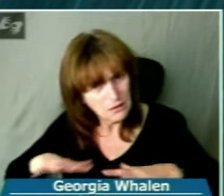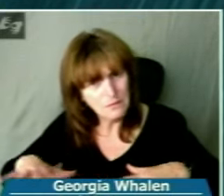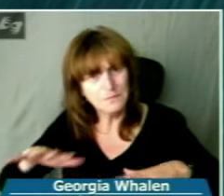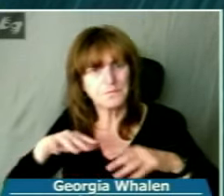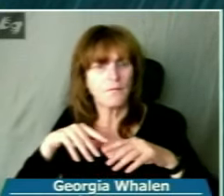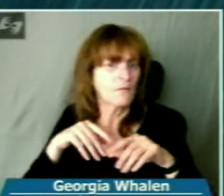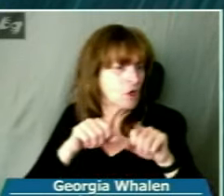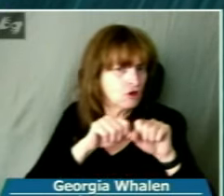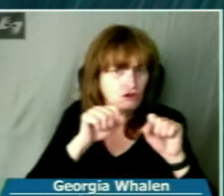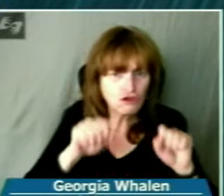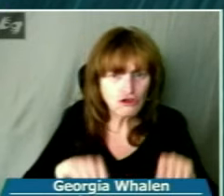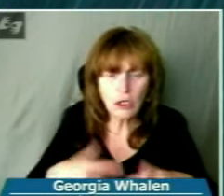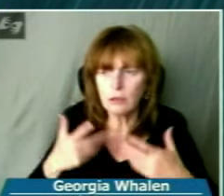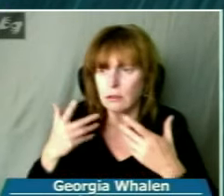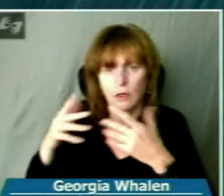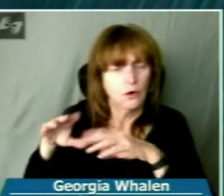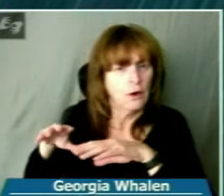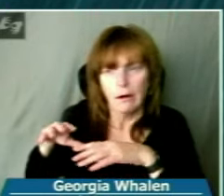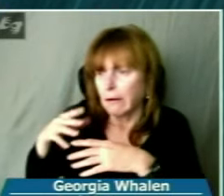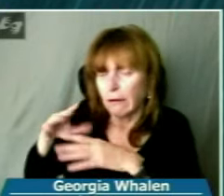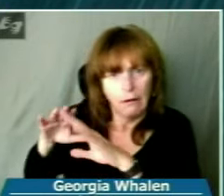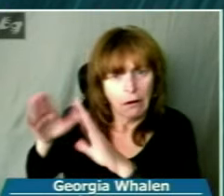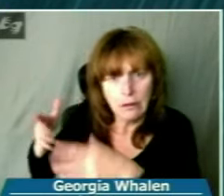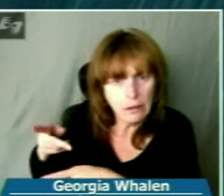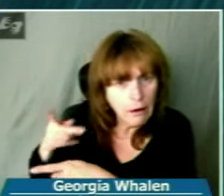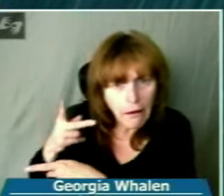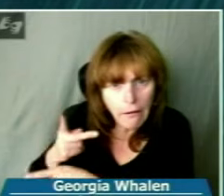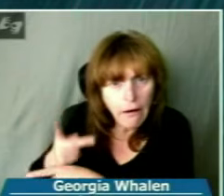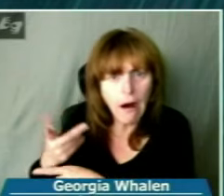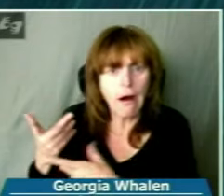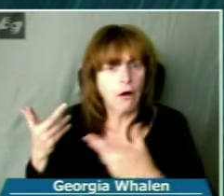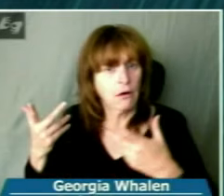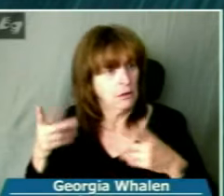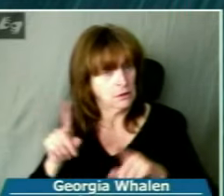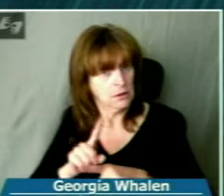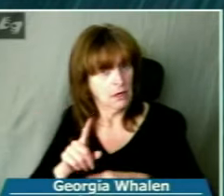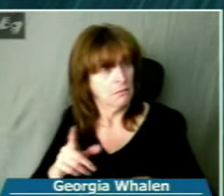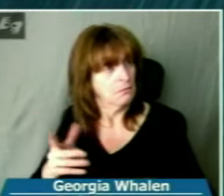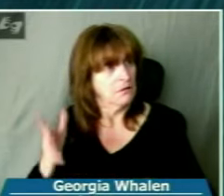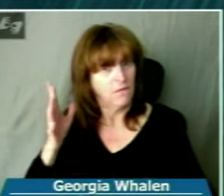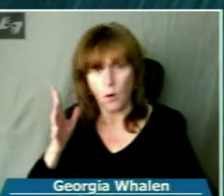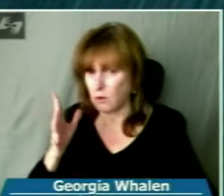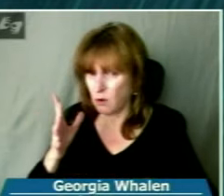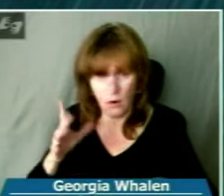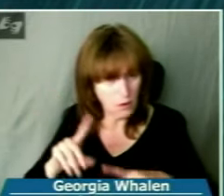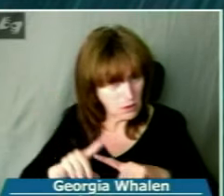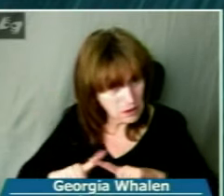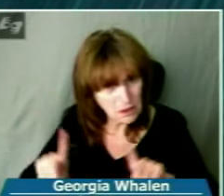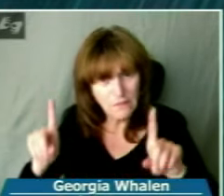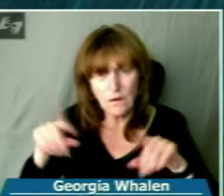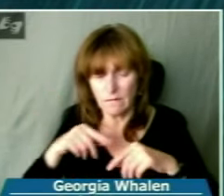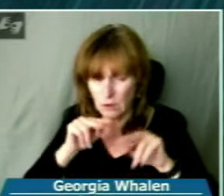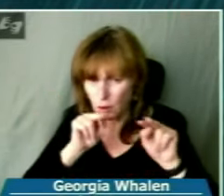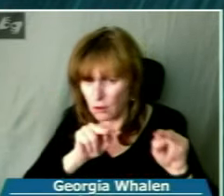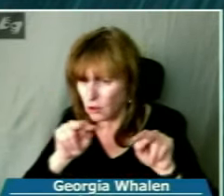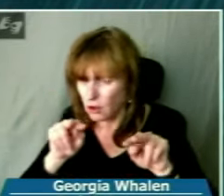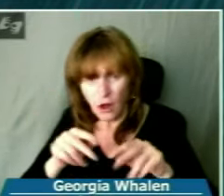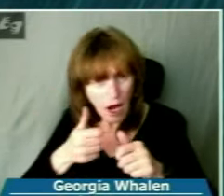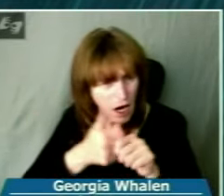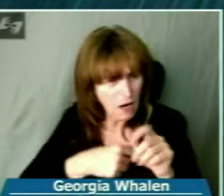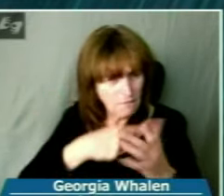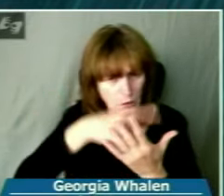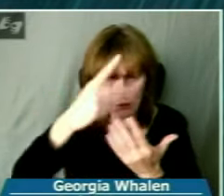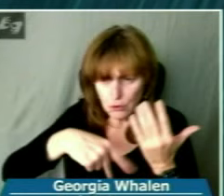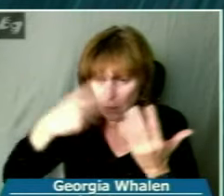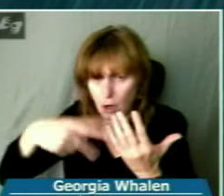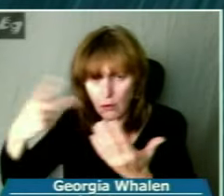childcare will be different. And quite literally, we're having to go through every single program that we offer and deliver as the city of Hamilton, but